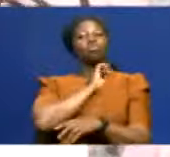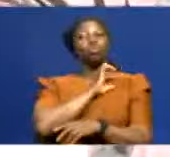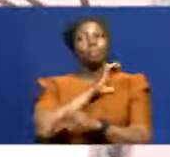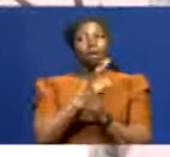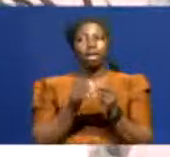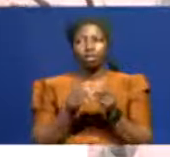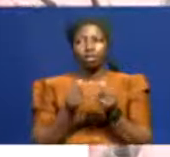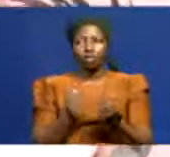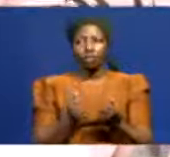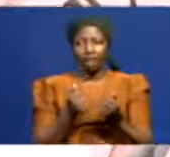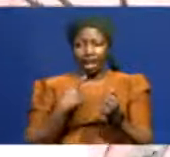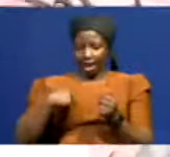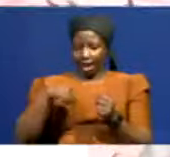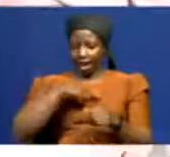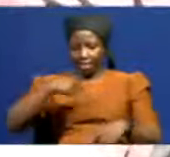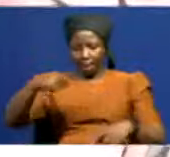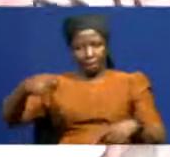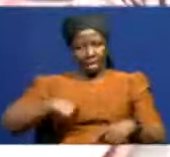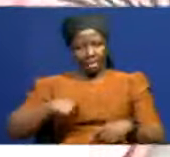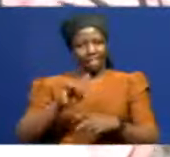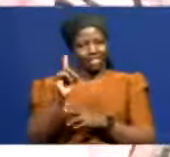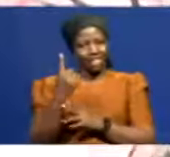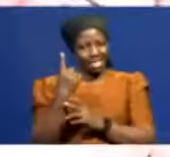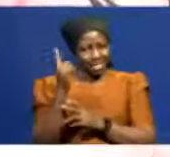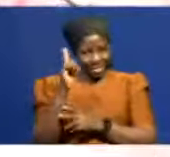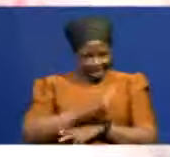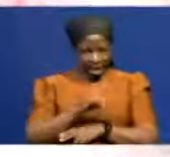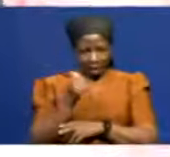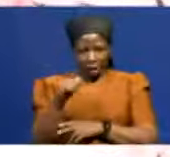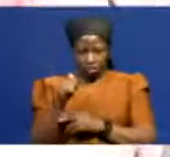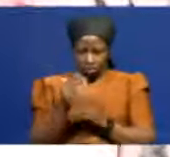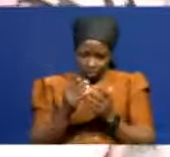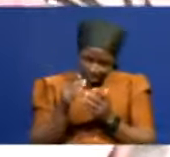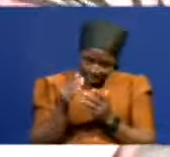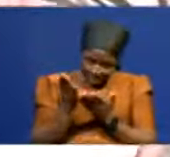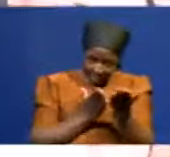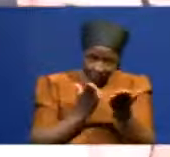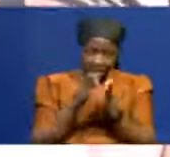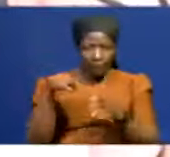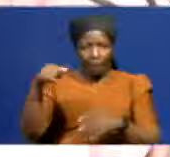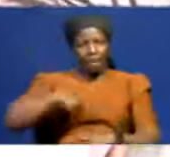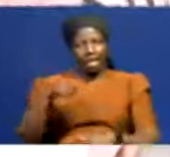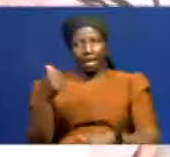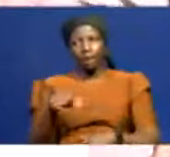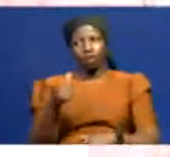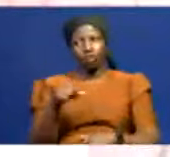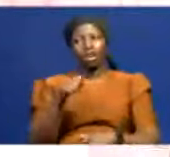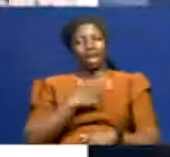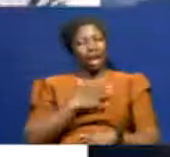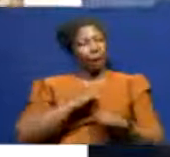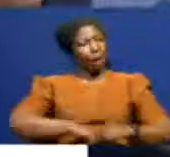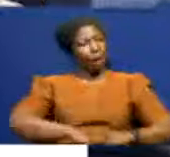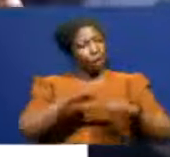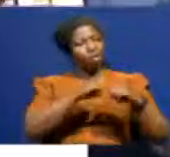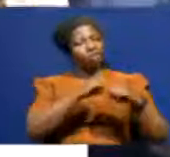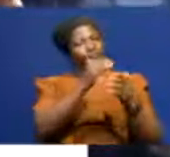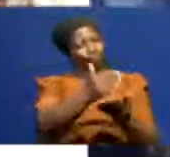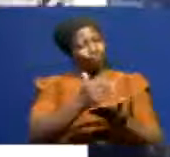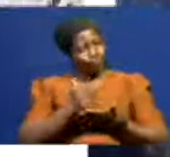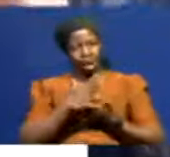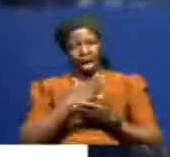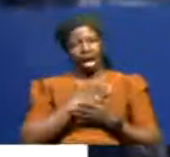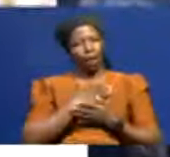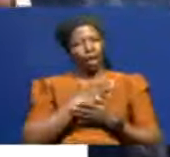Na tujalipwa mshahara kitu ya kwanza, atujalipwa service, na mudozi wetu walichukua pesa zetu za sako hajatupea. We are going to give